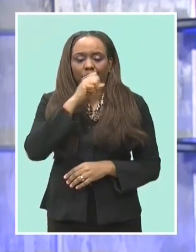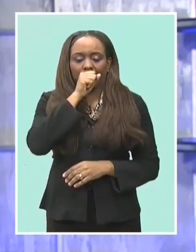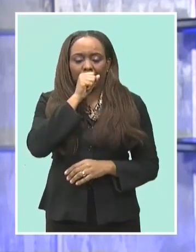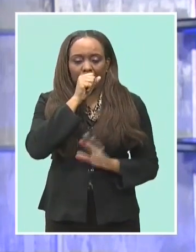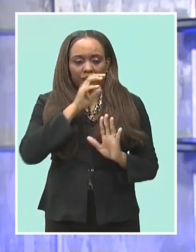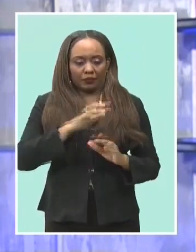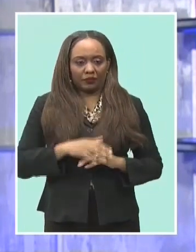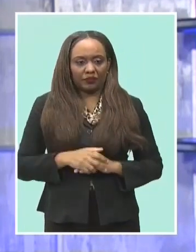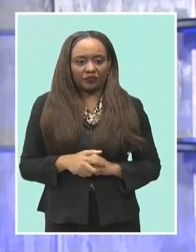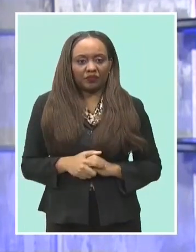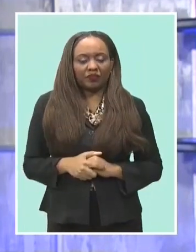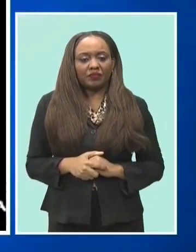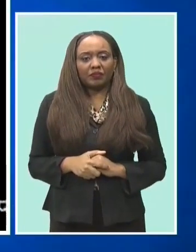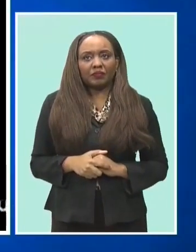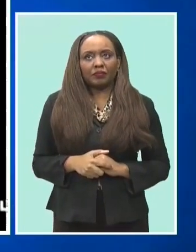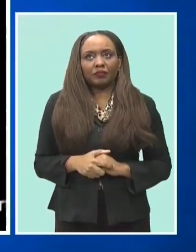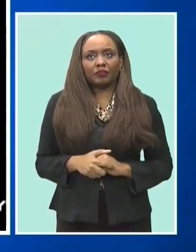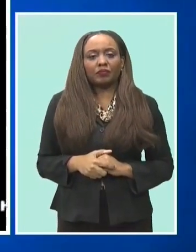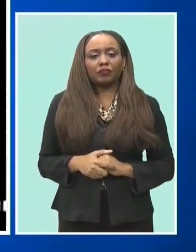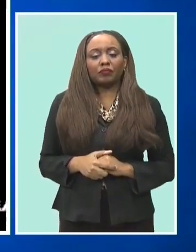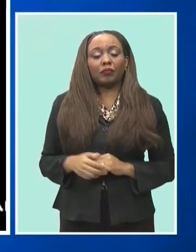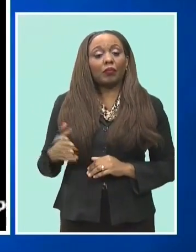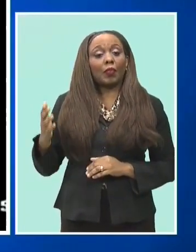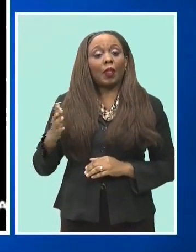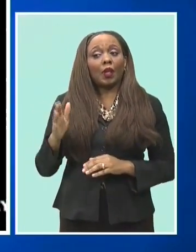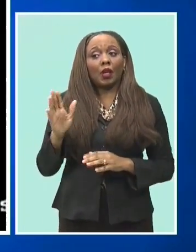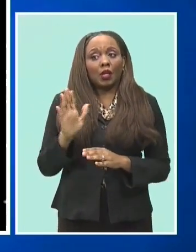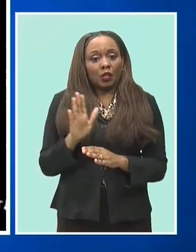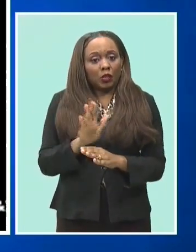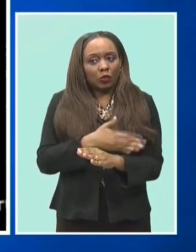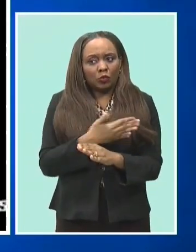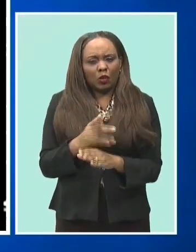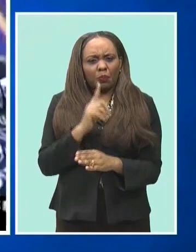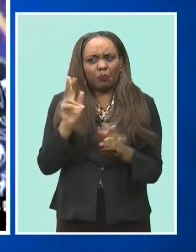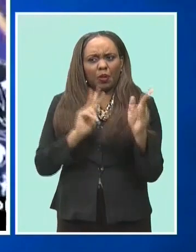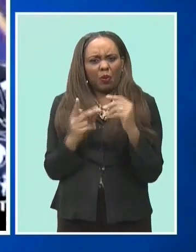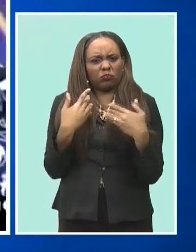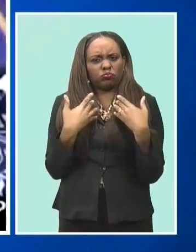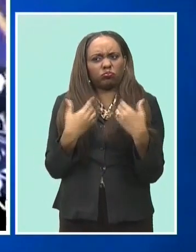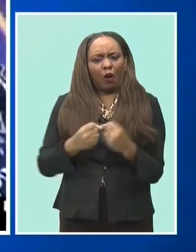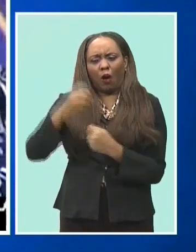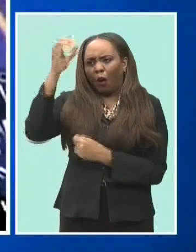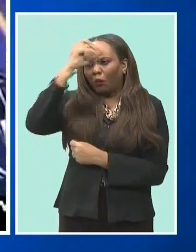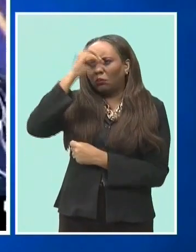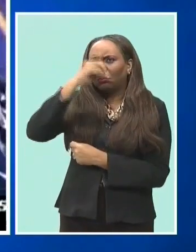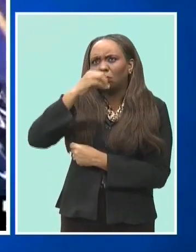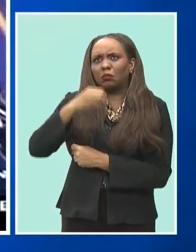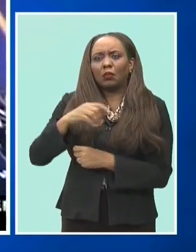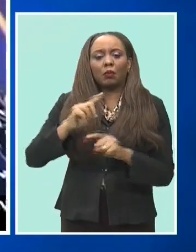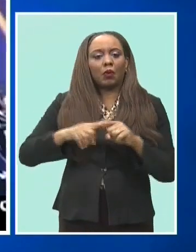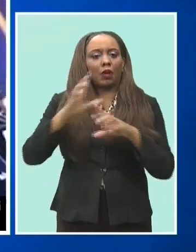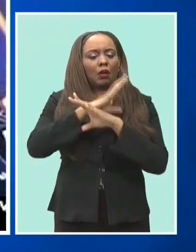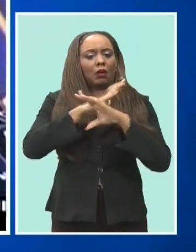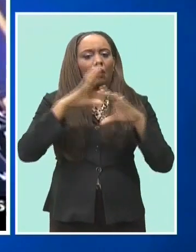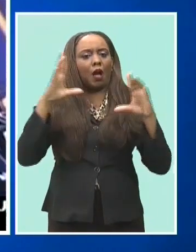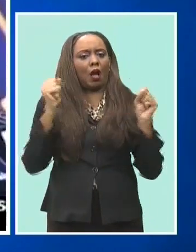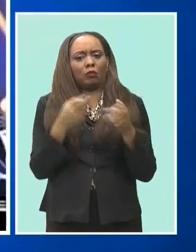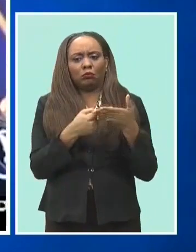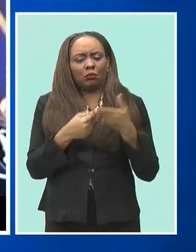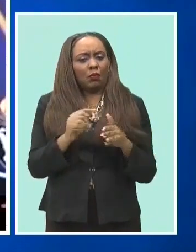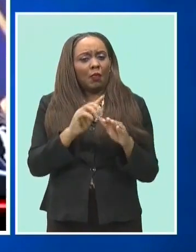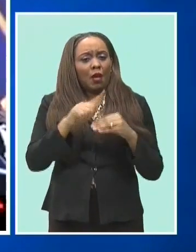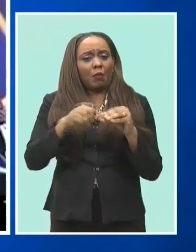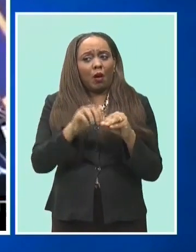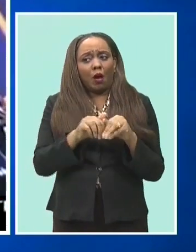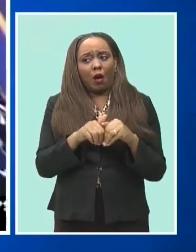Television. It's a rendition that has elicited strong opinion. The president's critique paving the way for debate over how